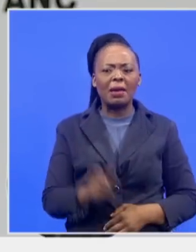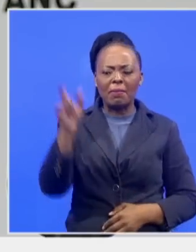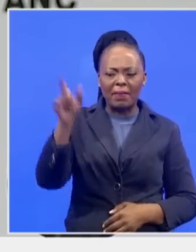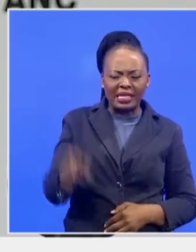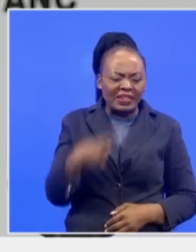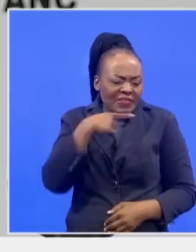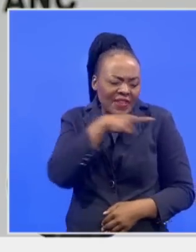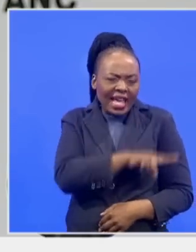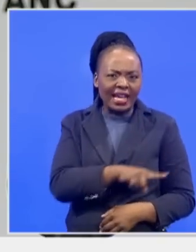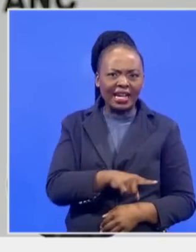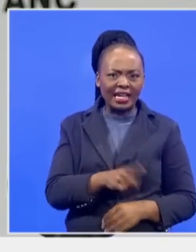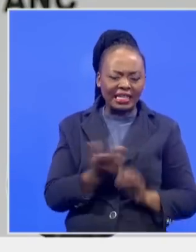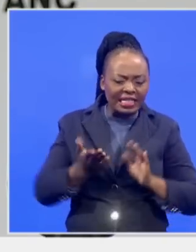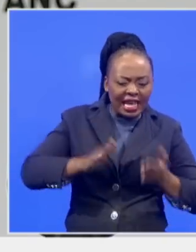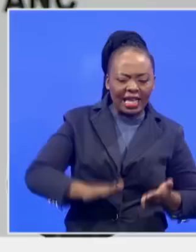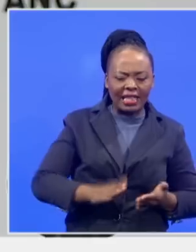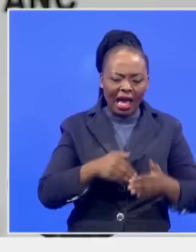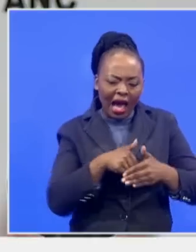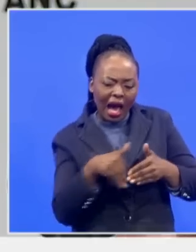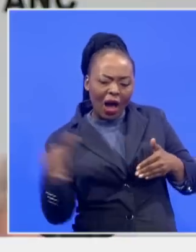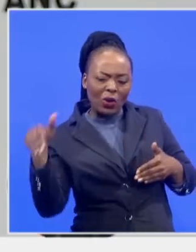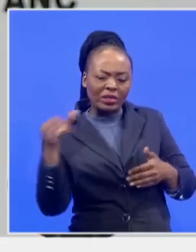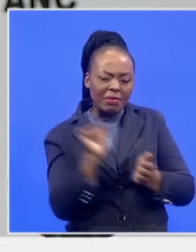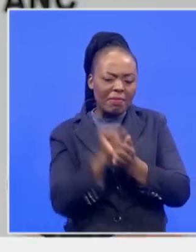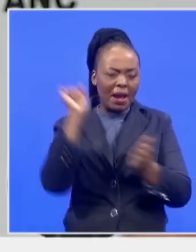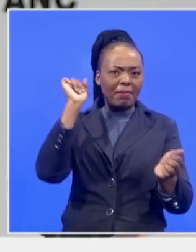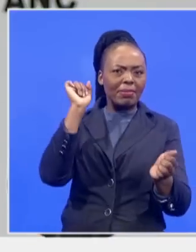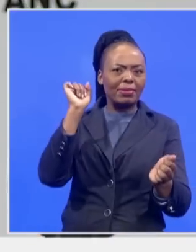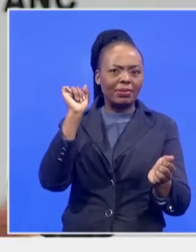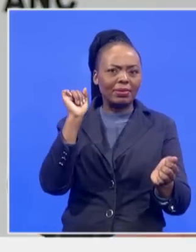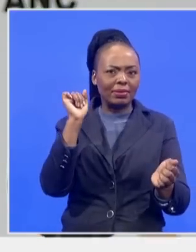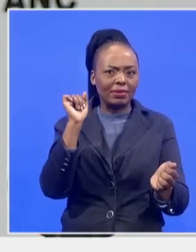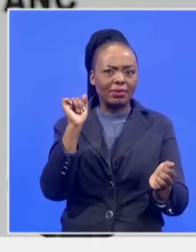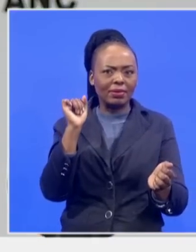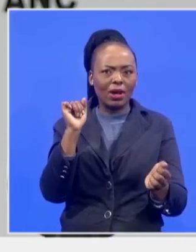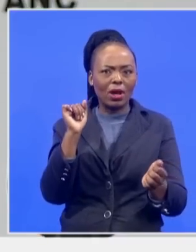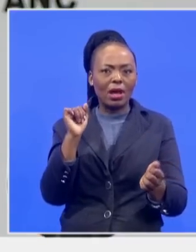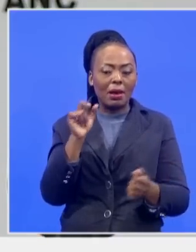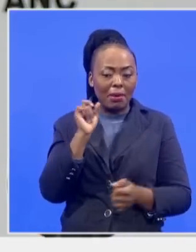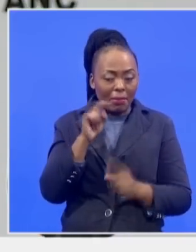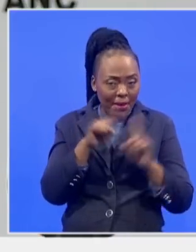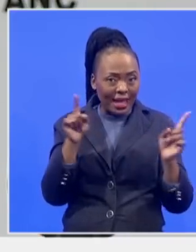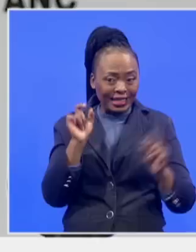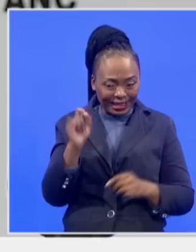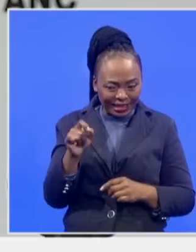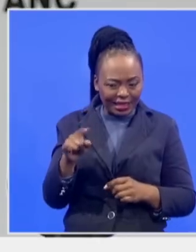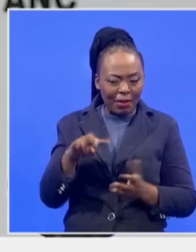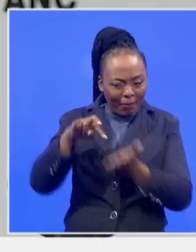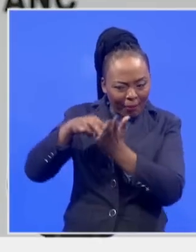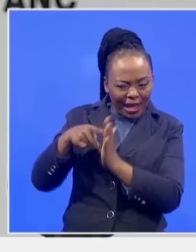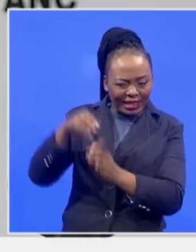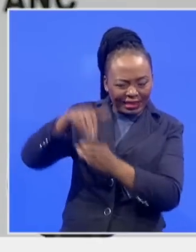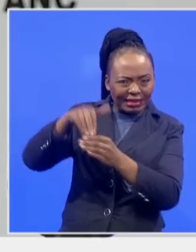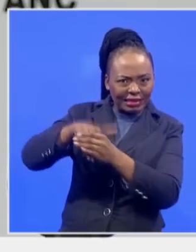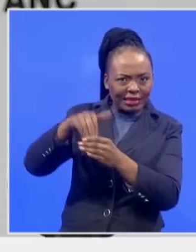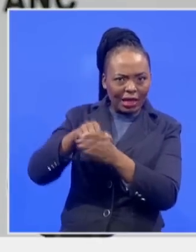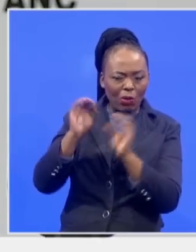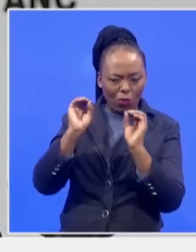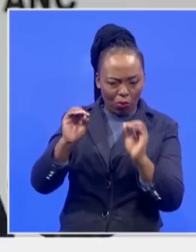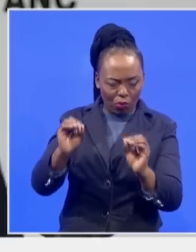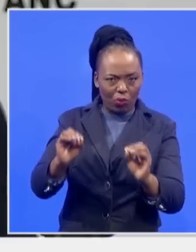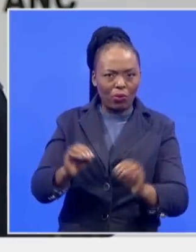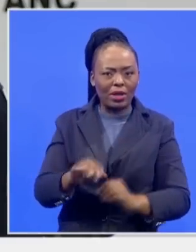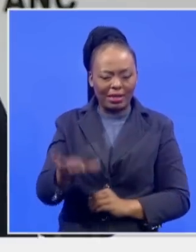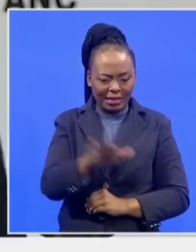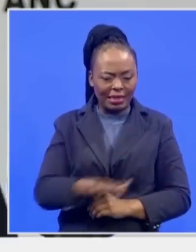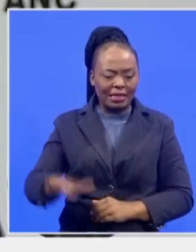death and went out of jail, obviously through conniving with the people there in the